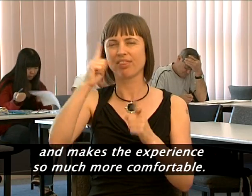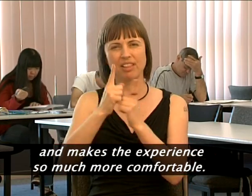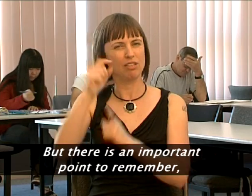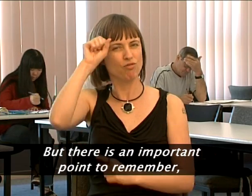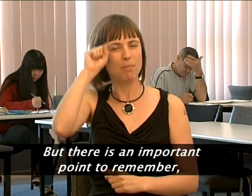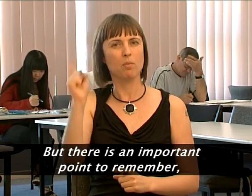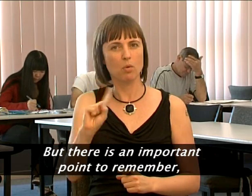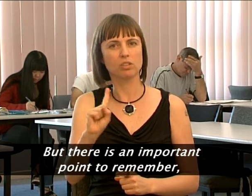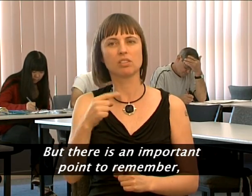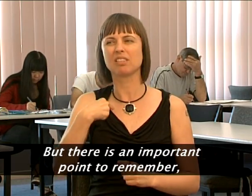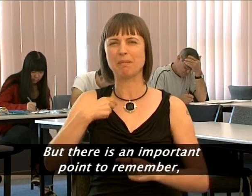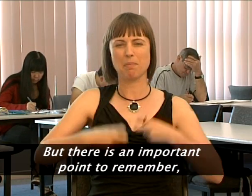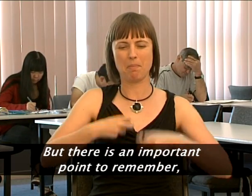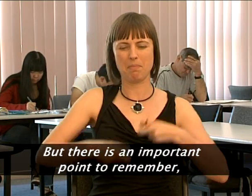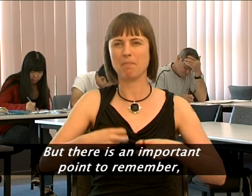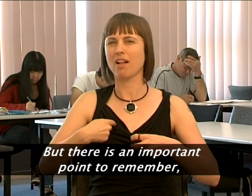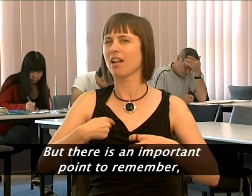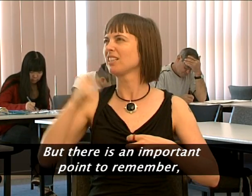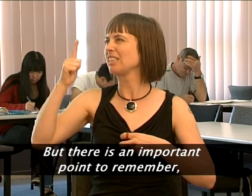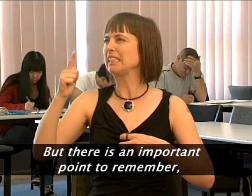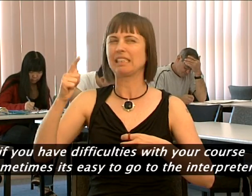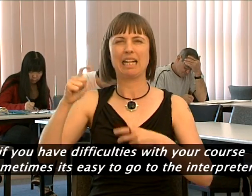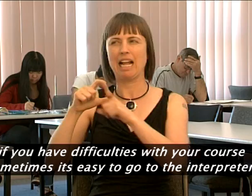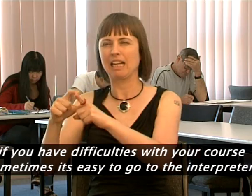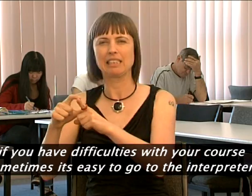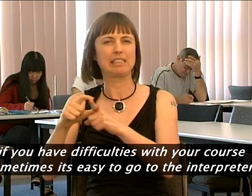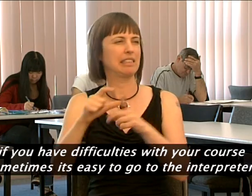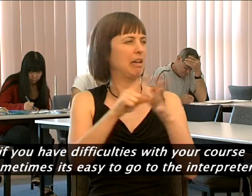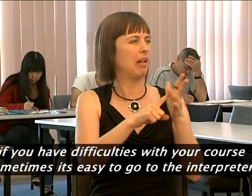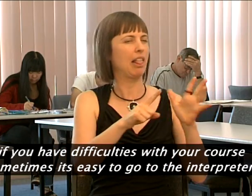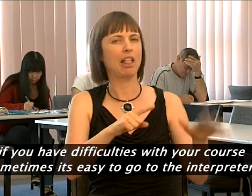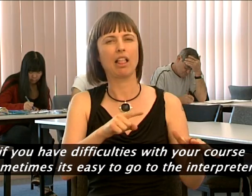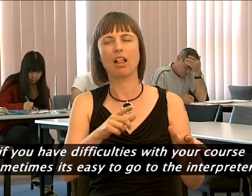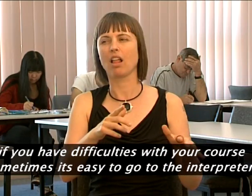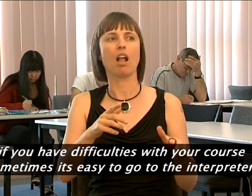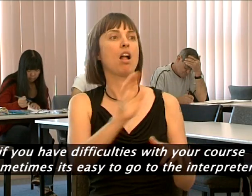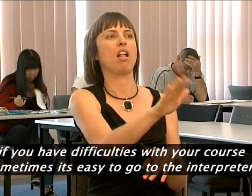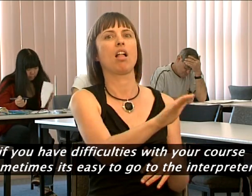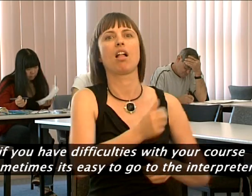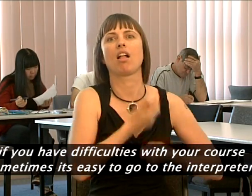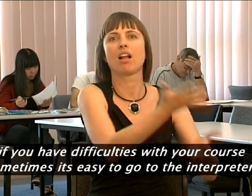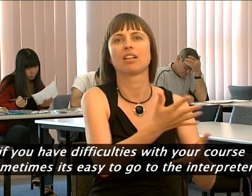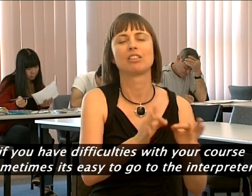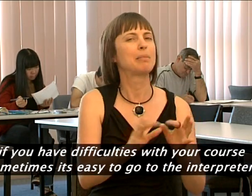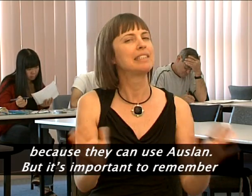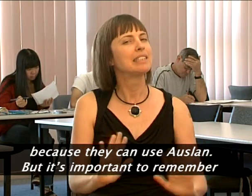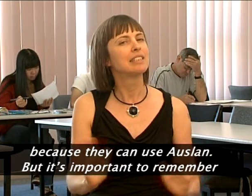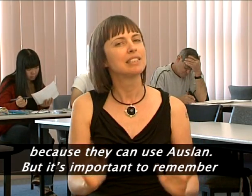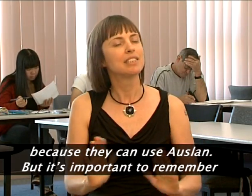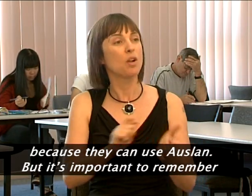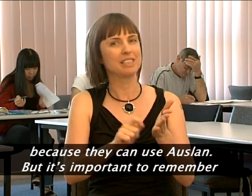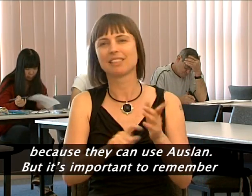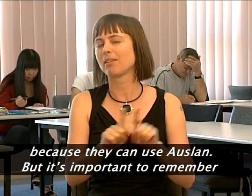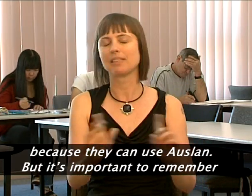comfortable. But there's an important point to remember. If you have difficulties with your course, sometimes it's easy to go to the interpreter